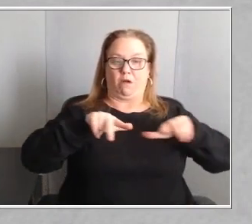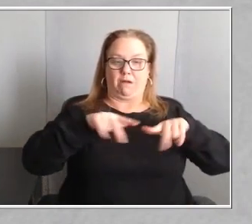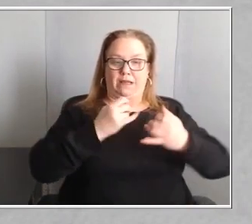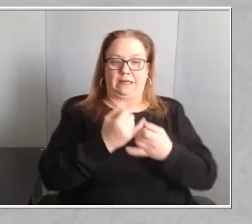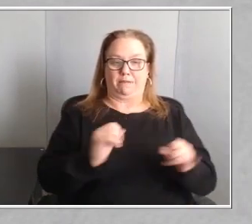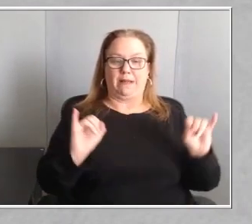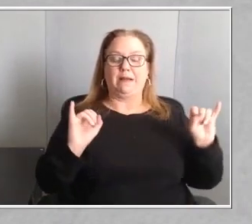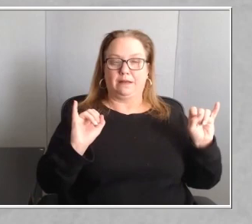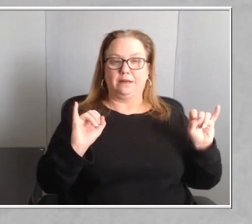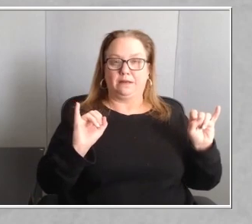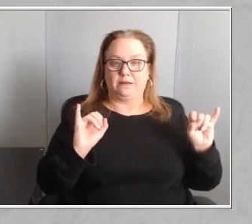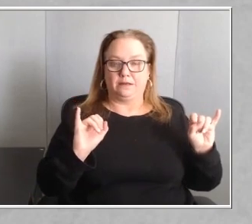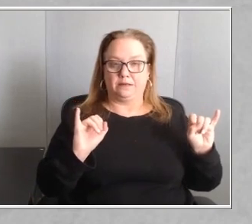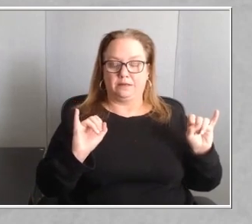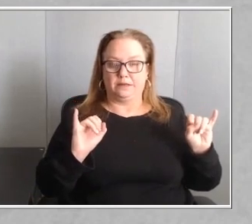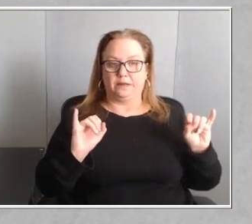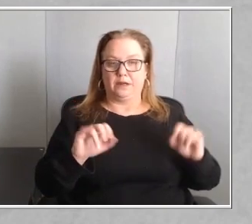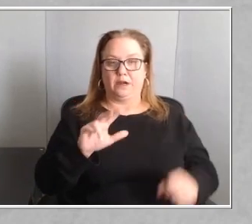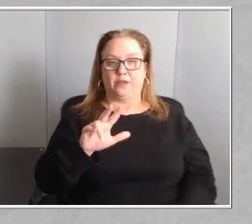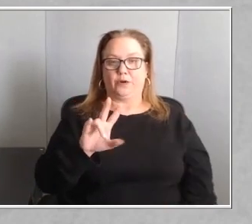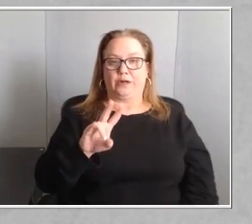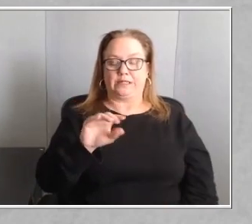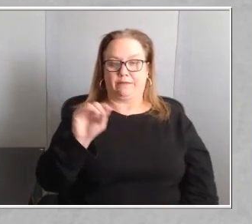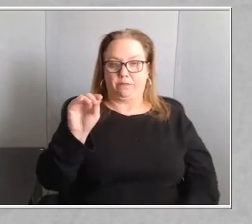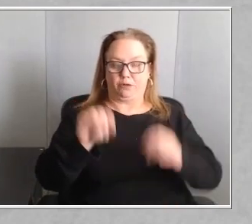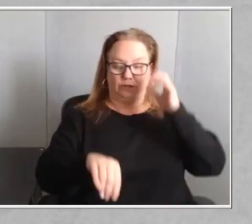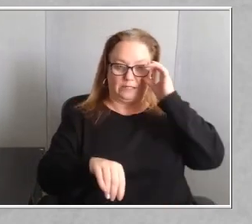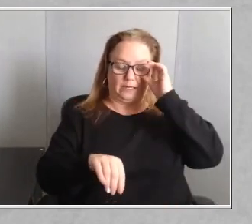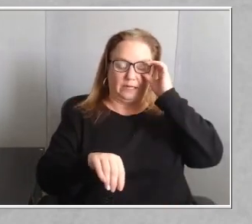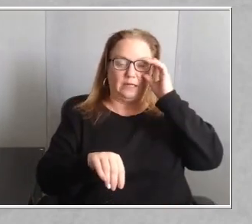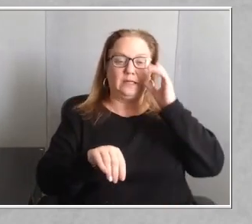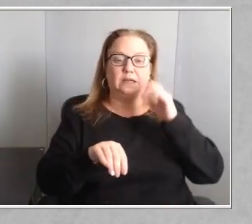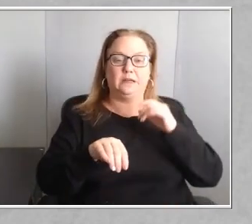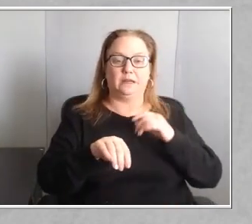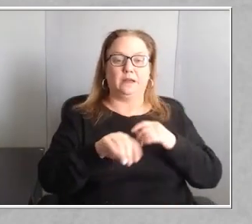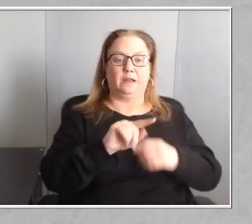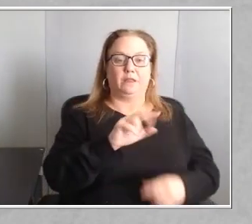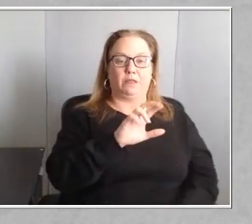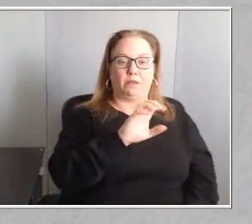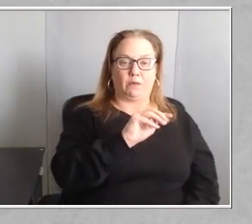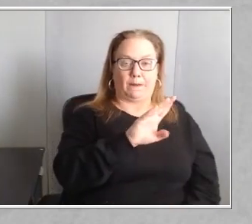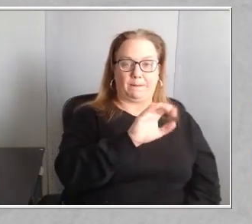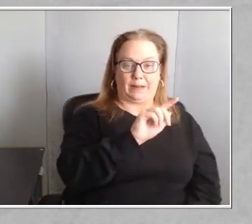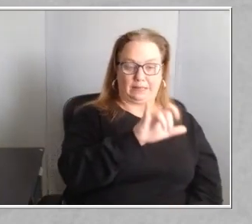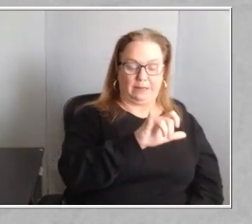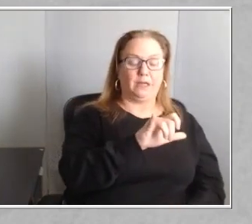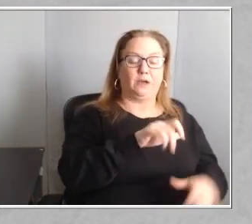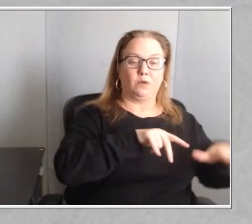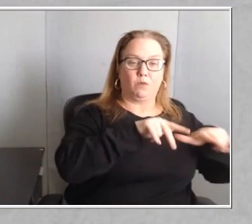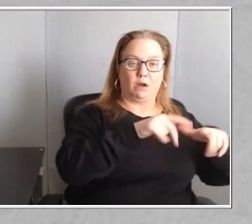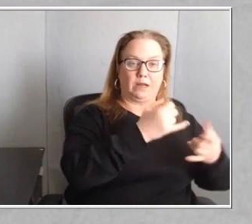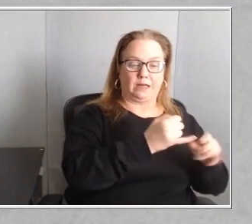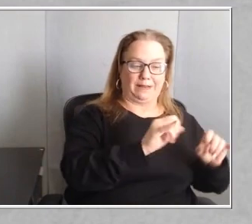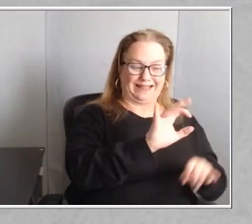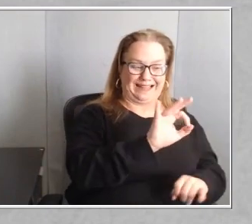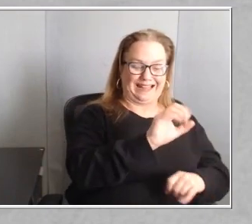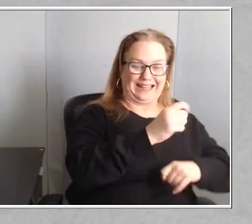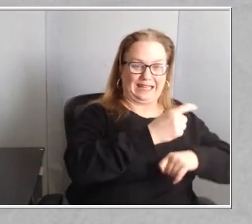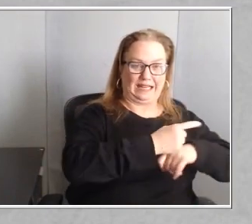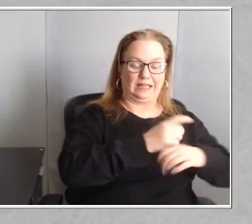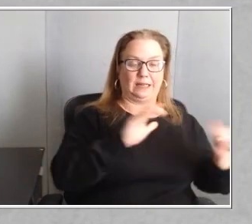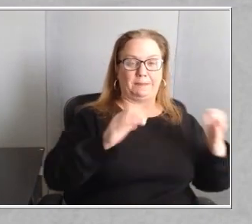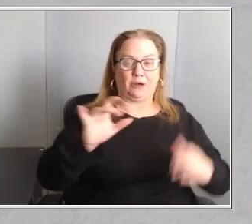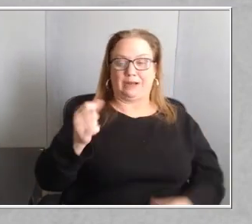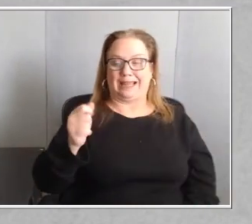independently. And 37% in the endovascular thrombectomy arm were able to walk independently at 90 days versus only